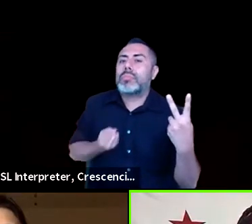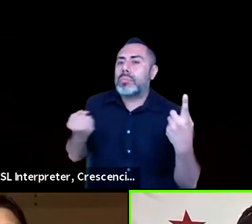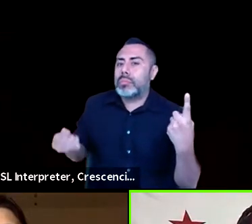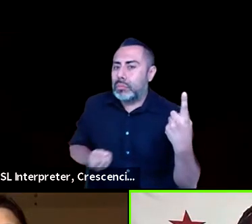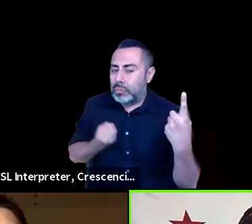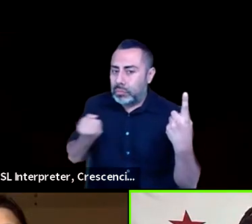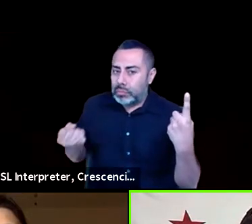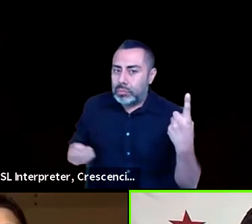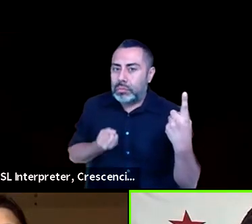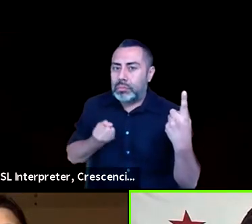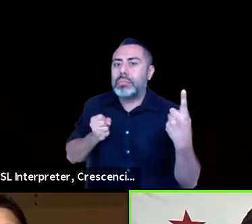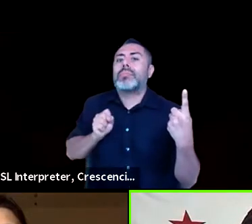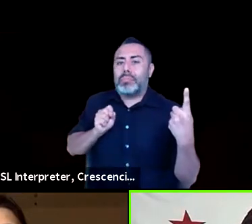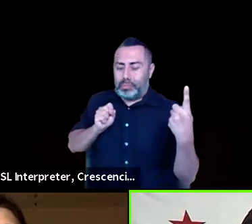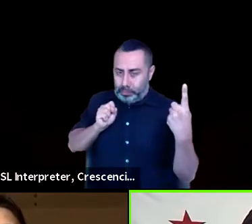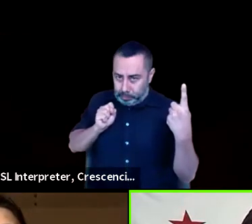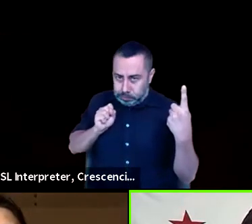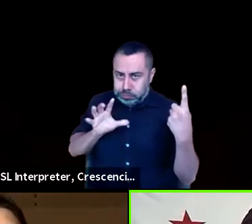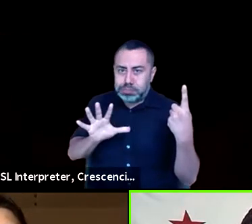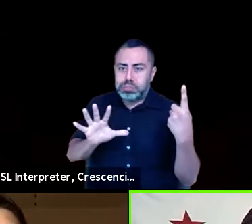5, 4, 3, 2, 1, exhale,